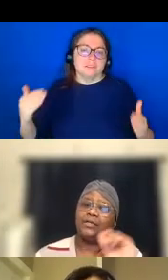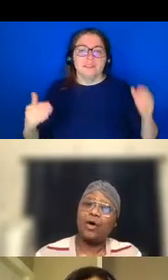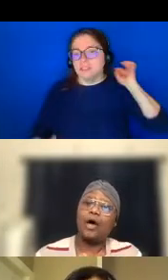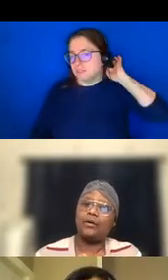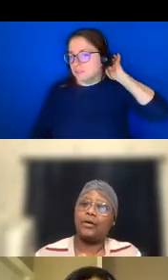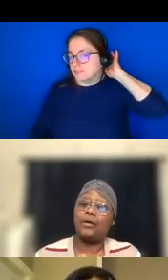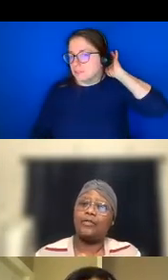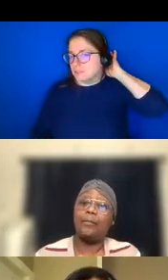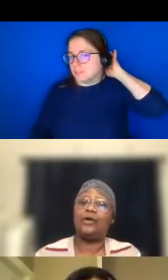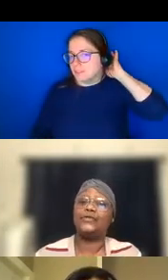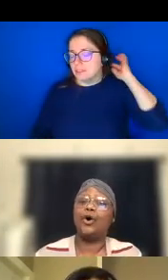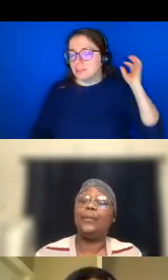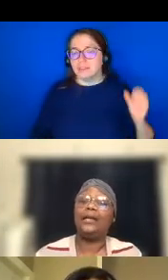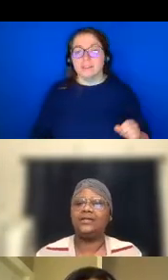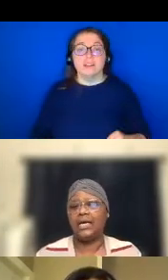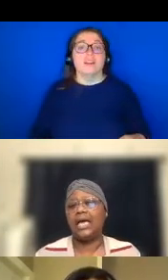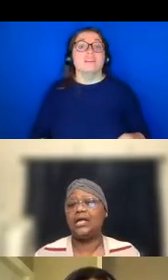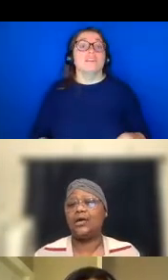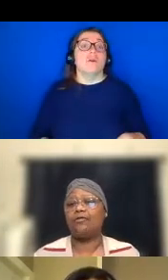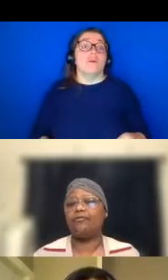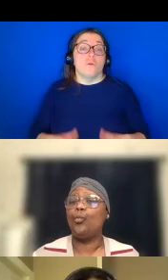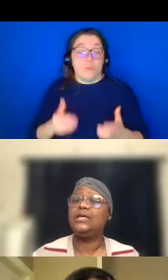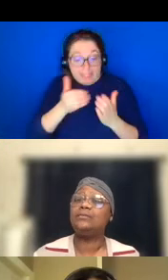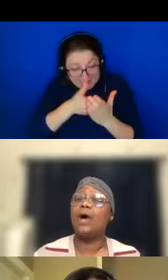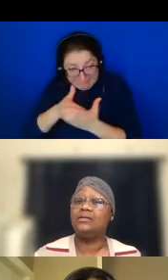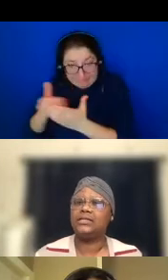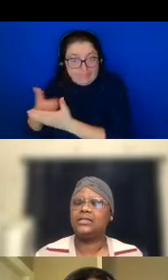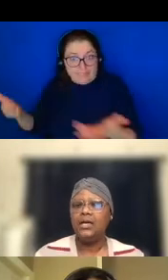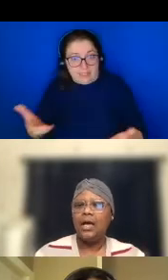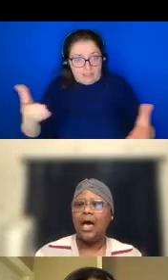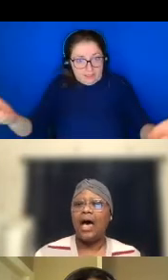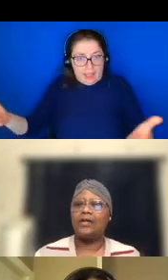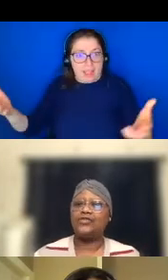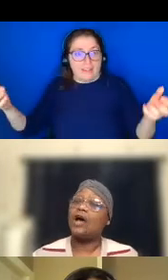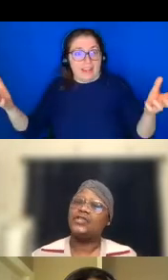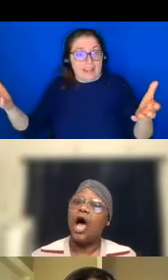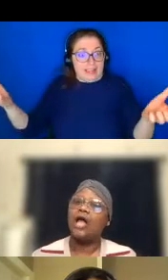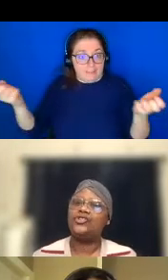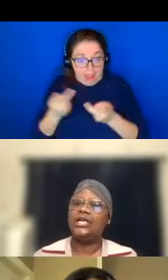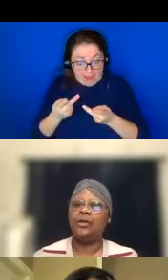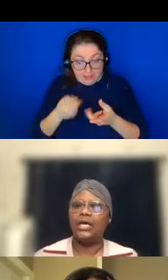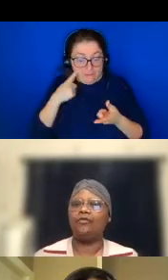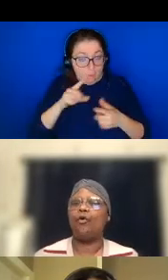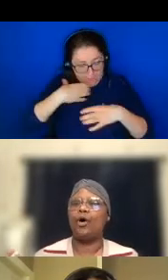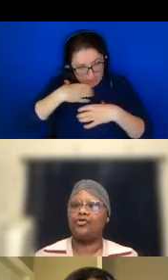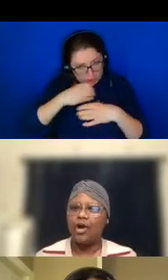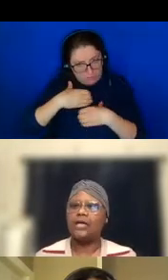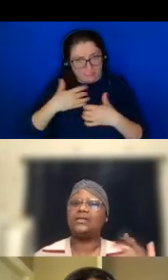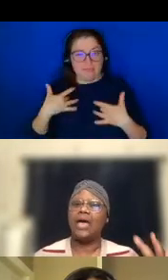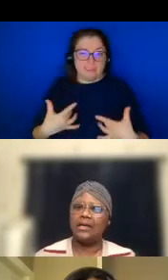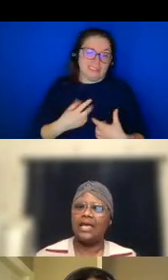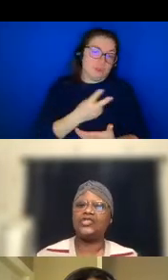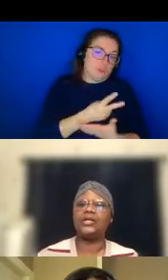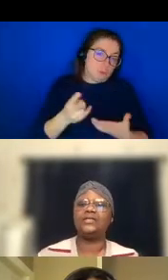to look under the microscope, it can take anywhere from weeks to months. Toxicology, looking for drugs